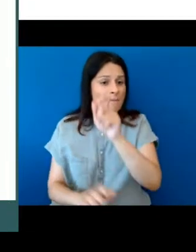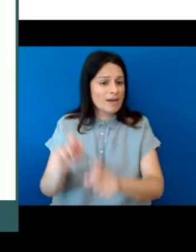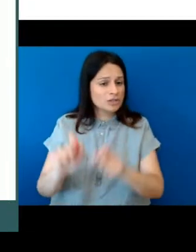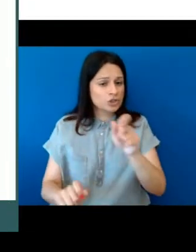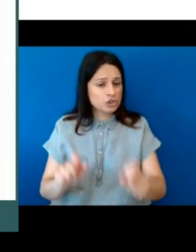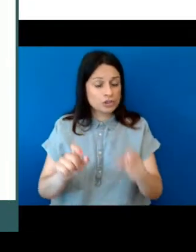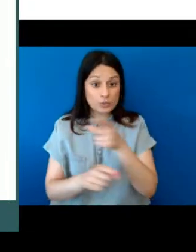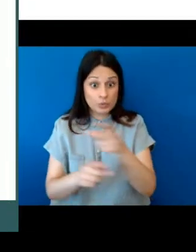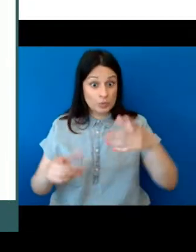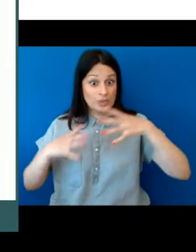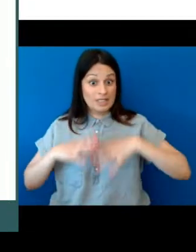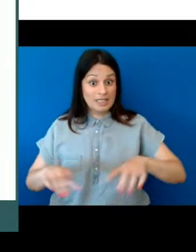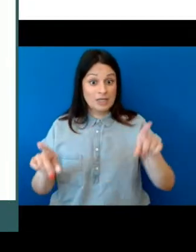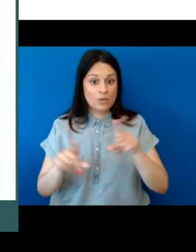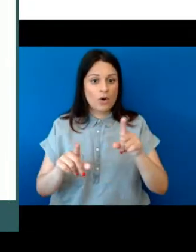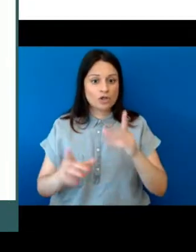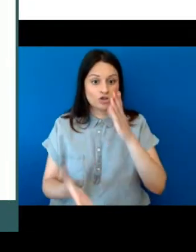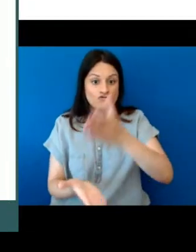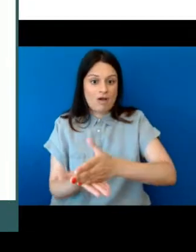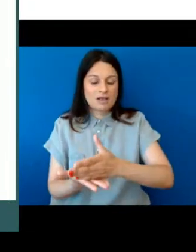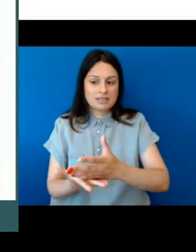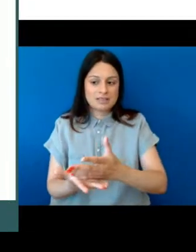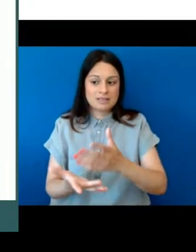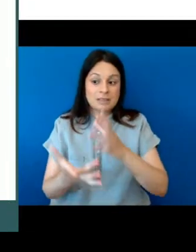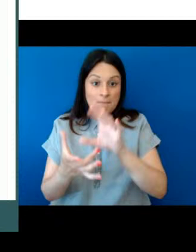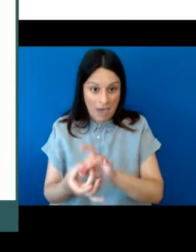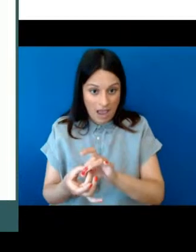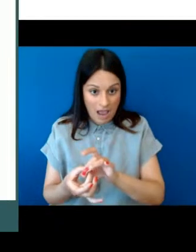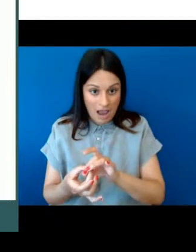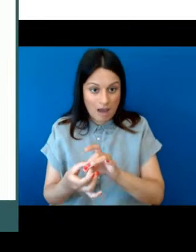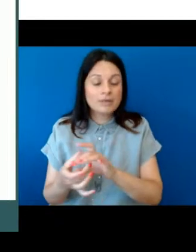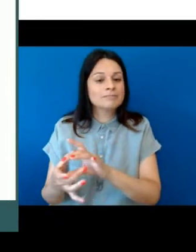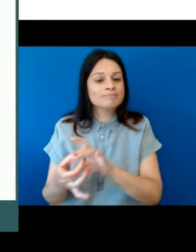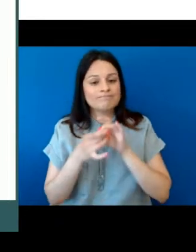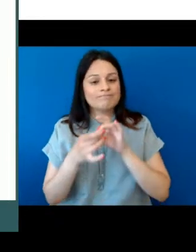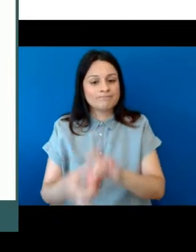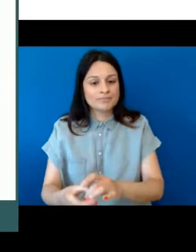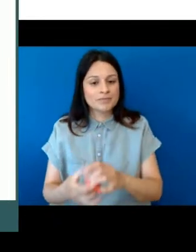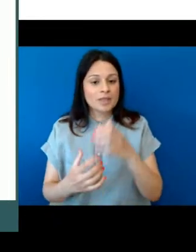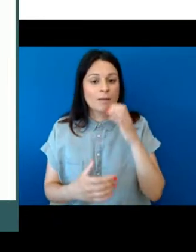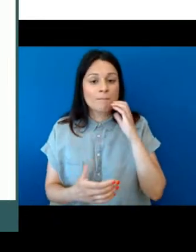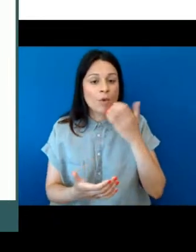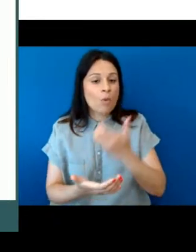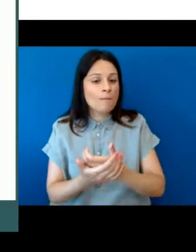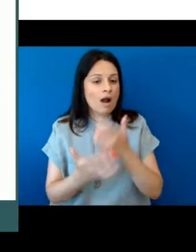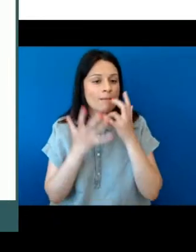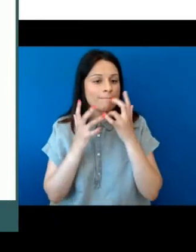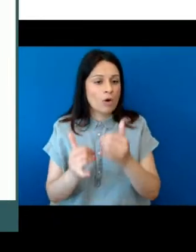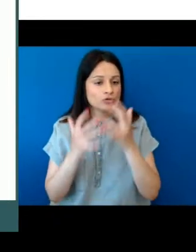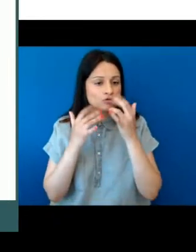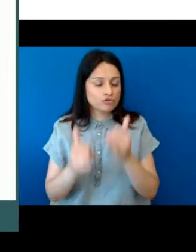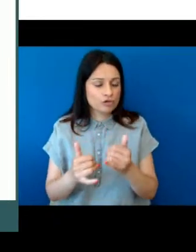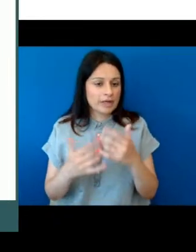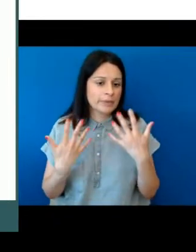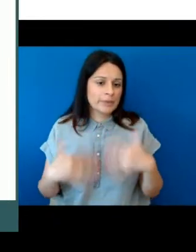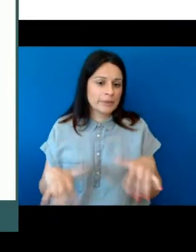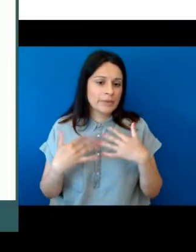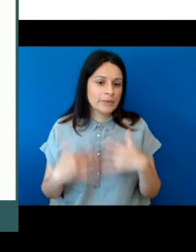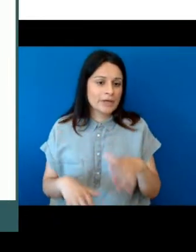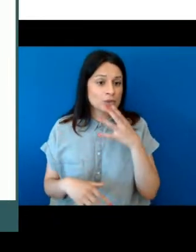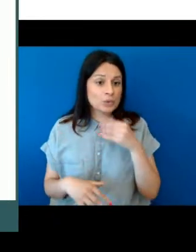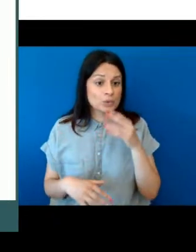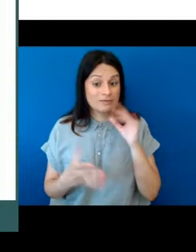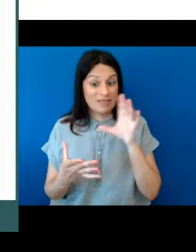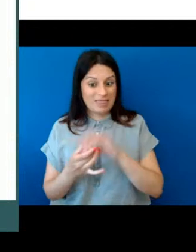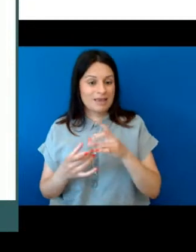their trust in order to get concordance. And mobile monitoring is extremely useful in this disease. And there's a new